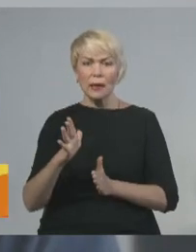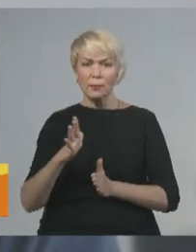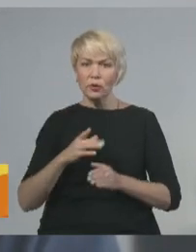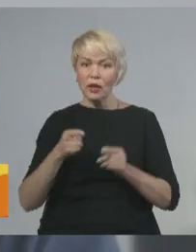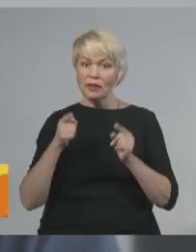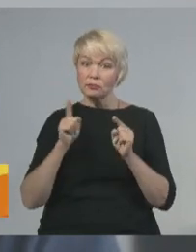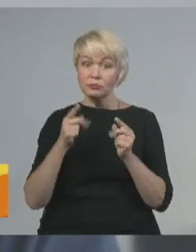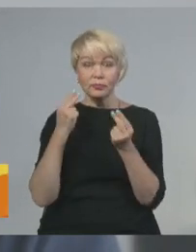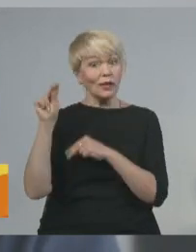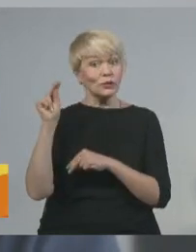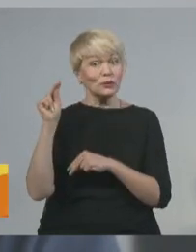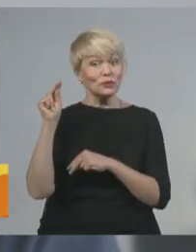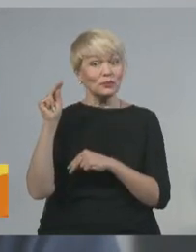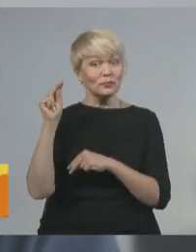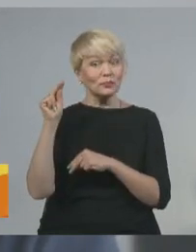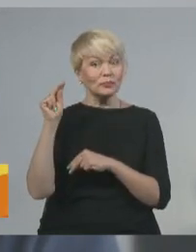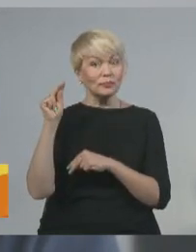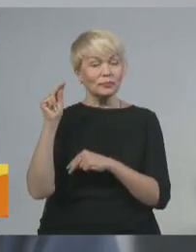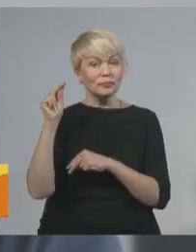um